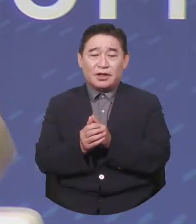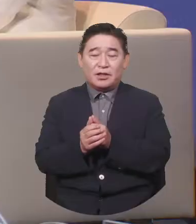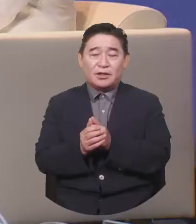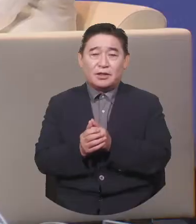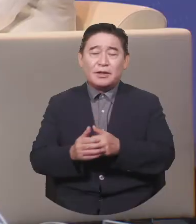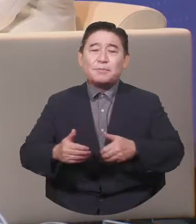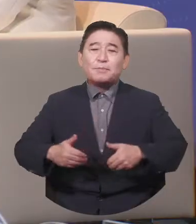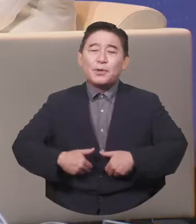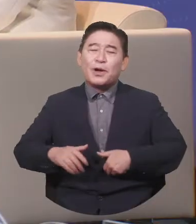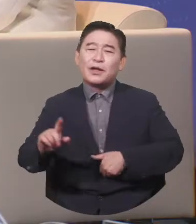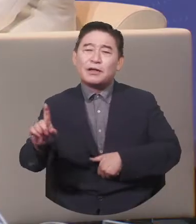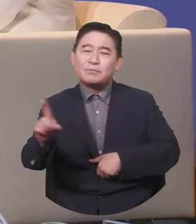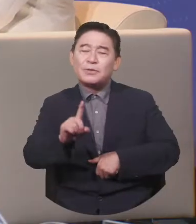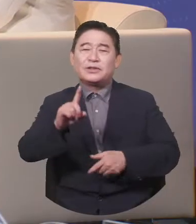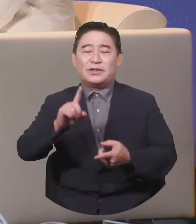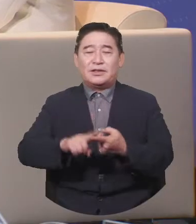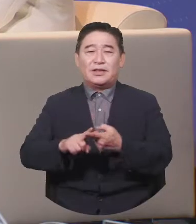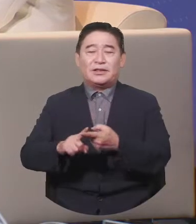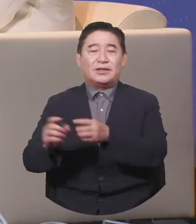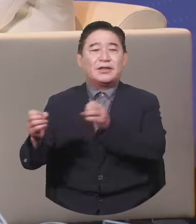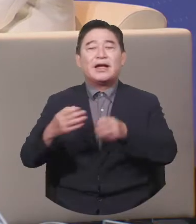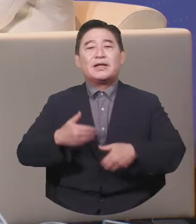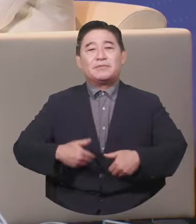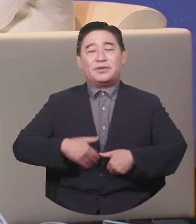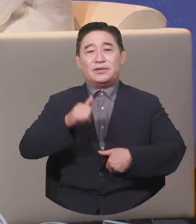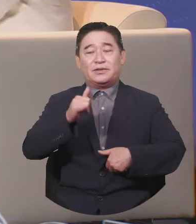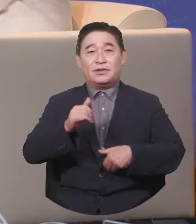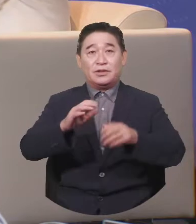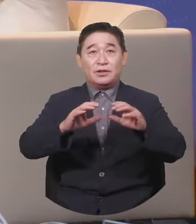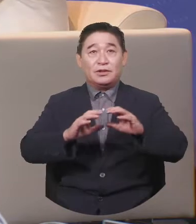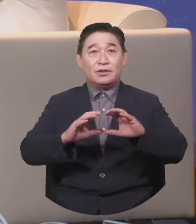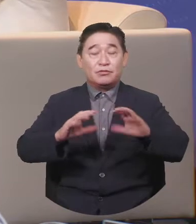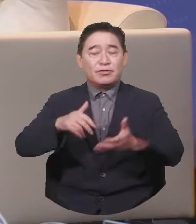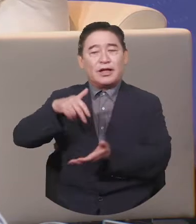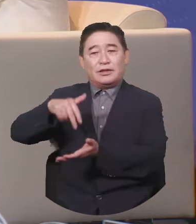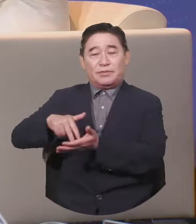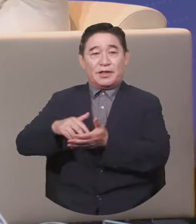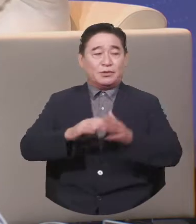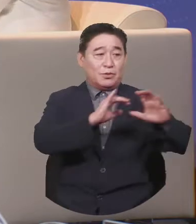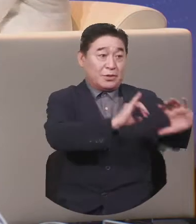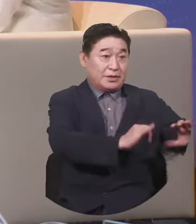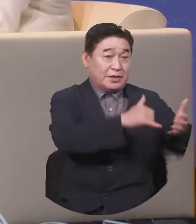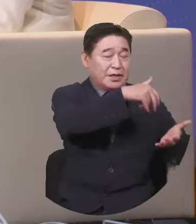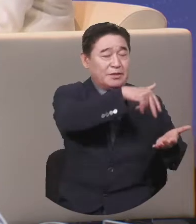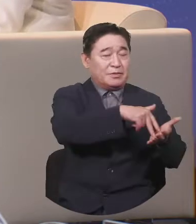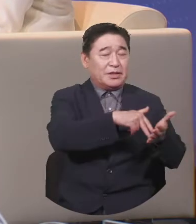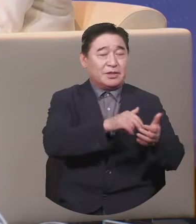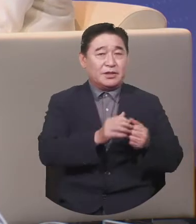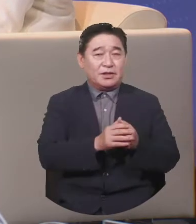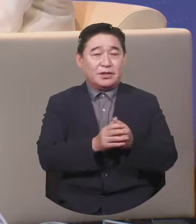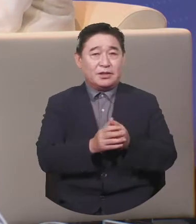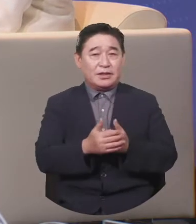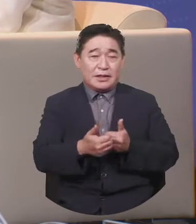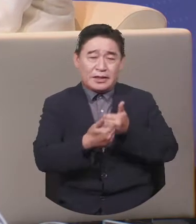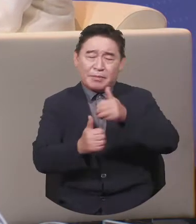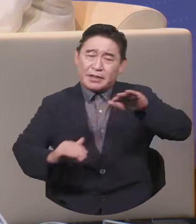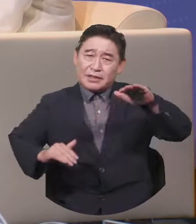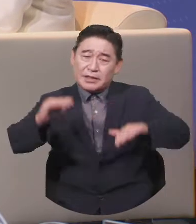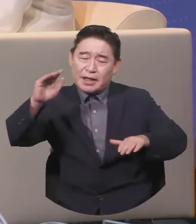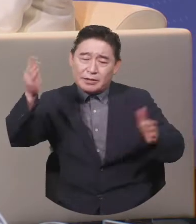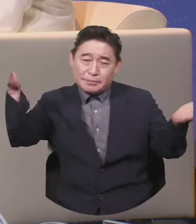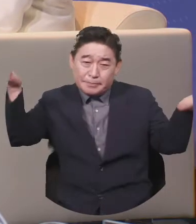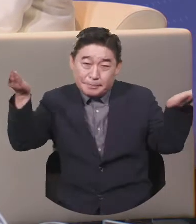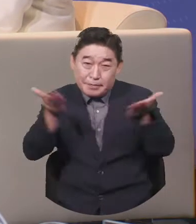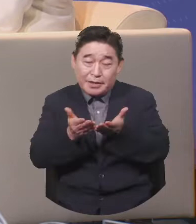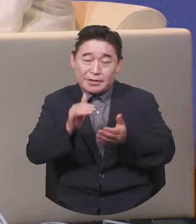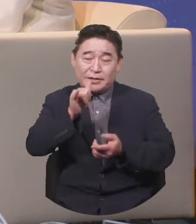and the domestic level. So how we can coordinate, how we can narrow it down, the gap between two. I think the finally